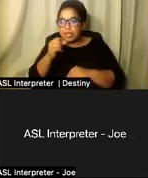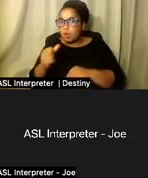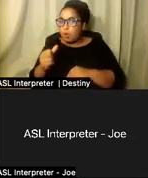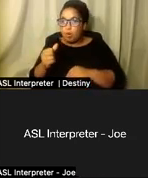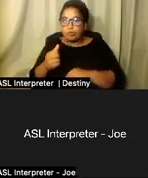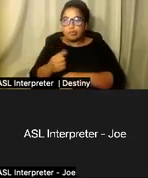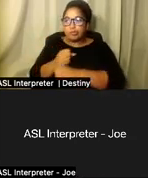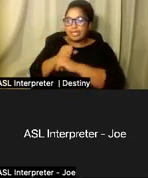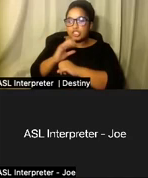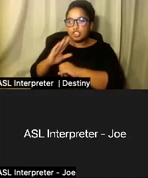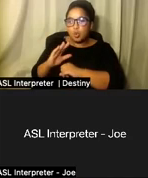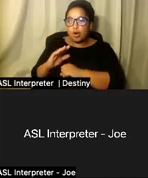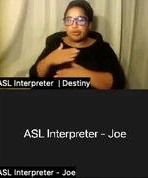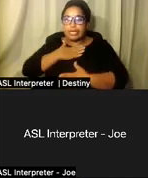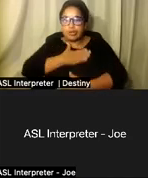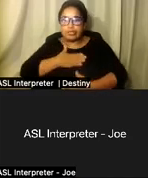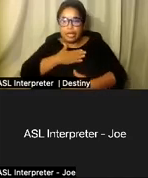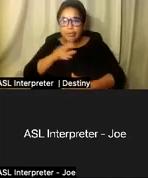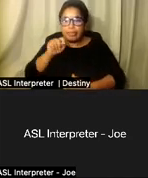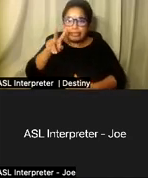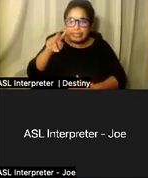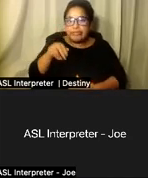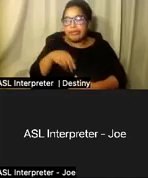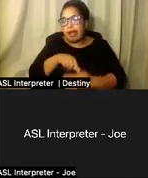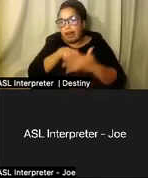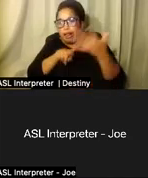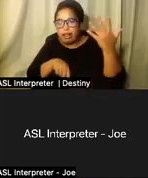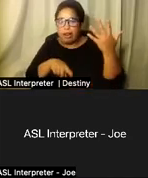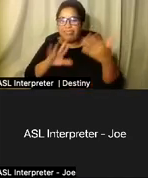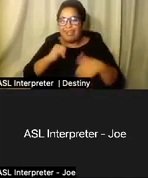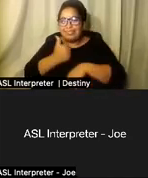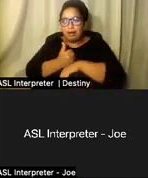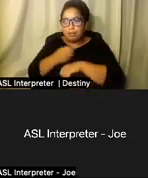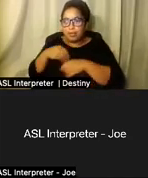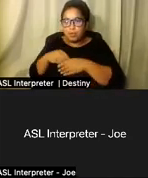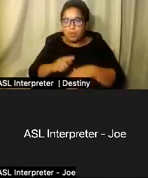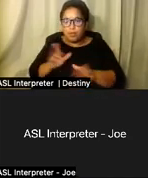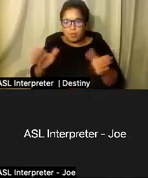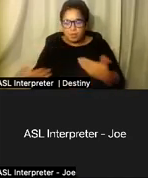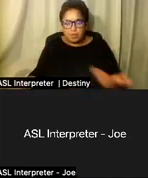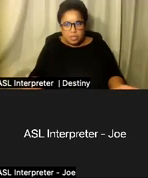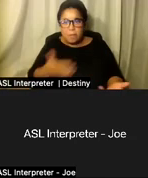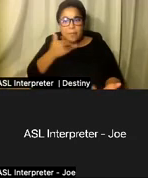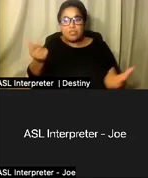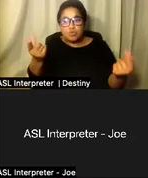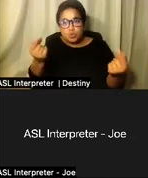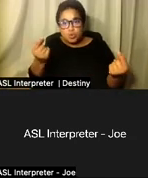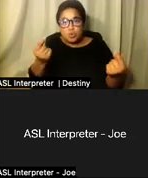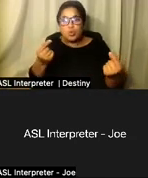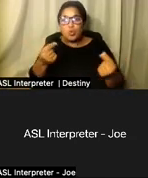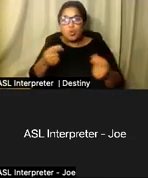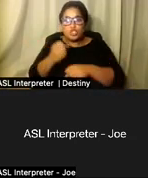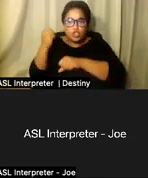over. Make sense? The best option is to secure your space. Fasten things down. You